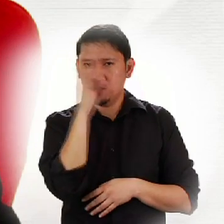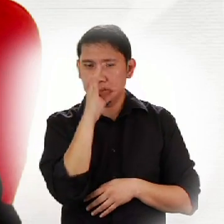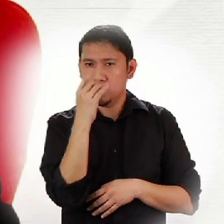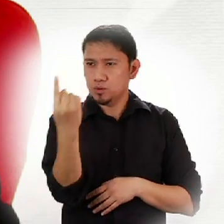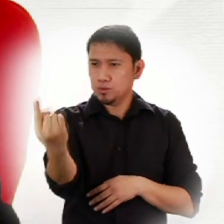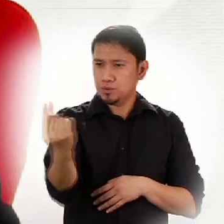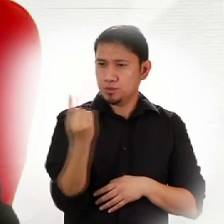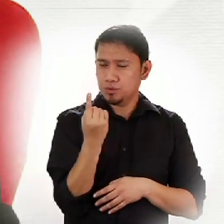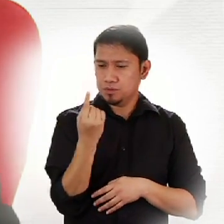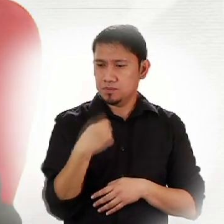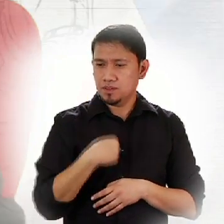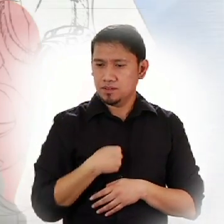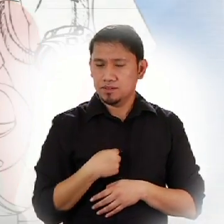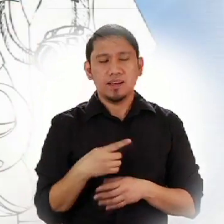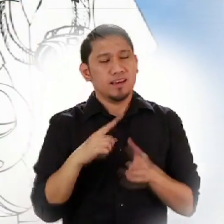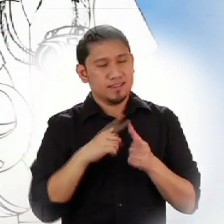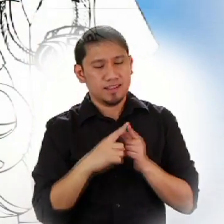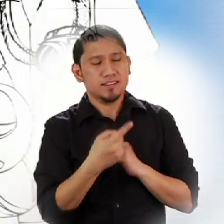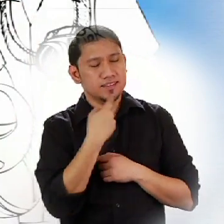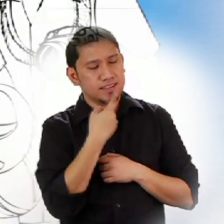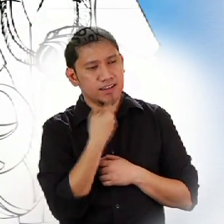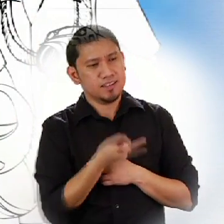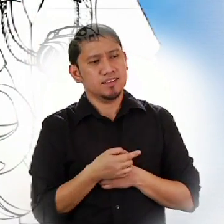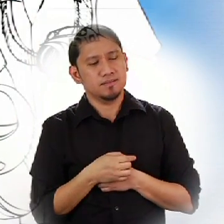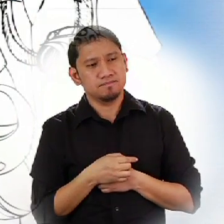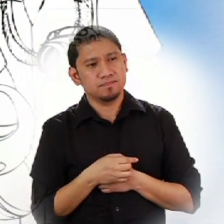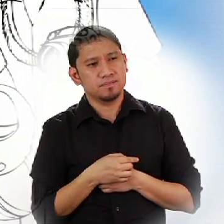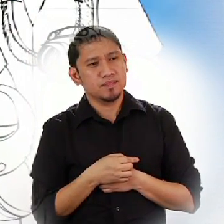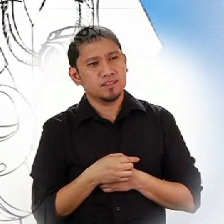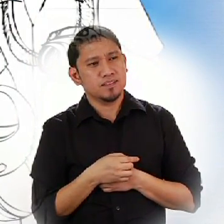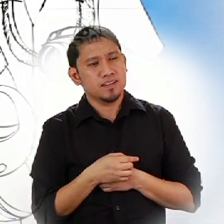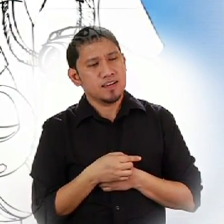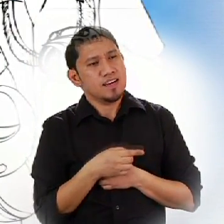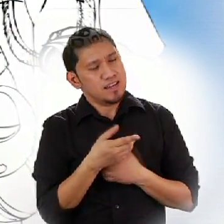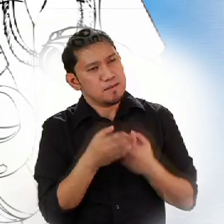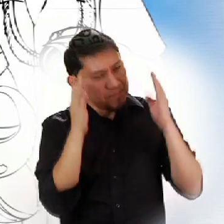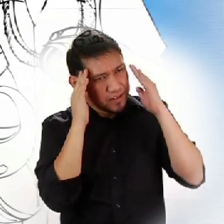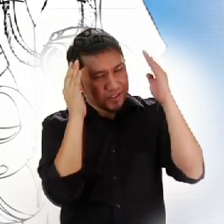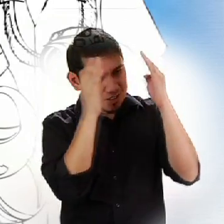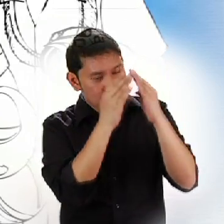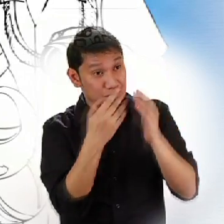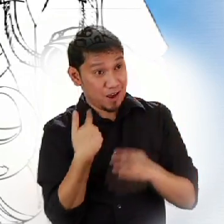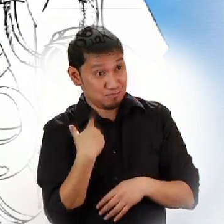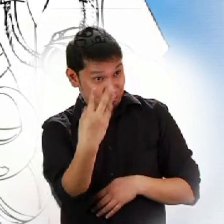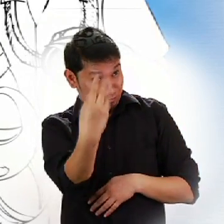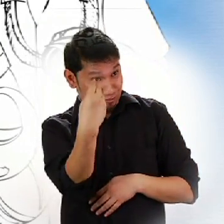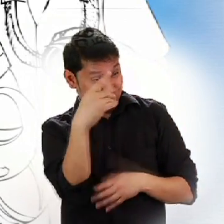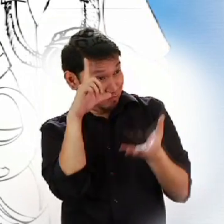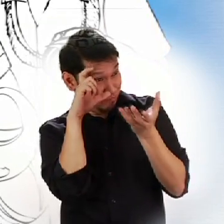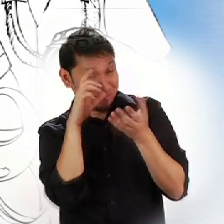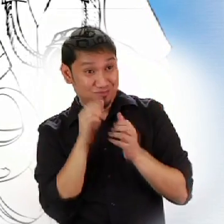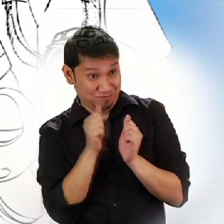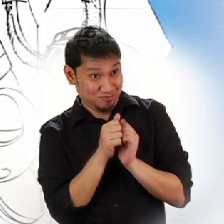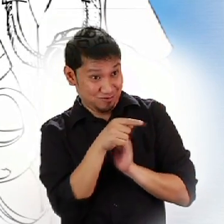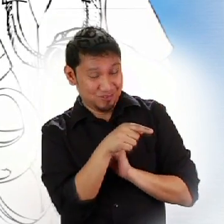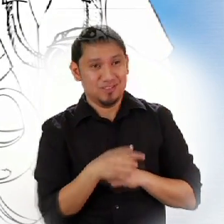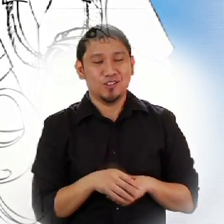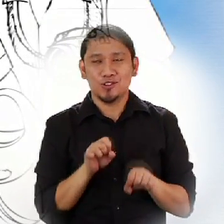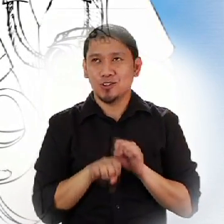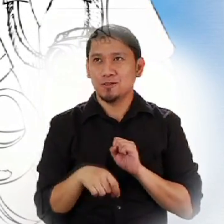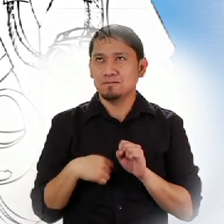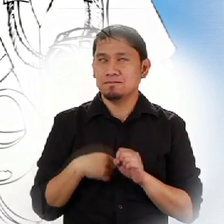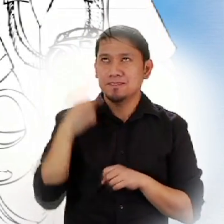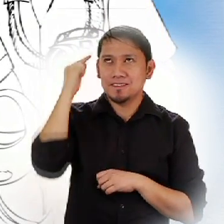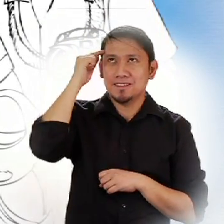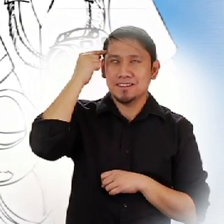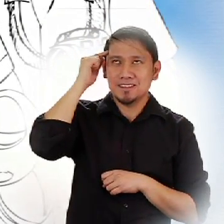2 Filipinos approached me, and they said, "Your Eminence, may we have a photo with you?" And at the